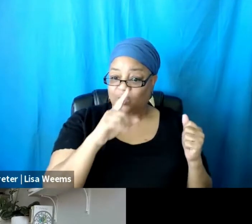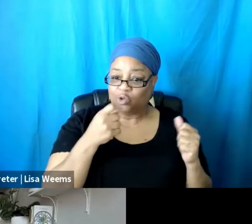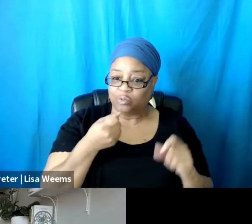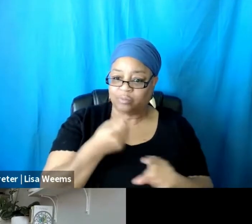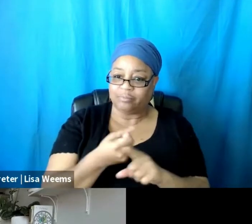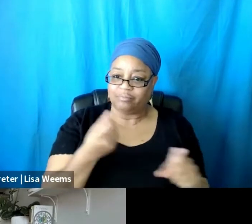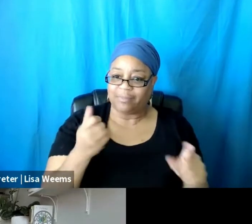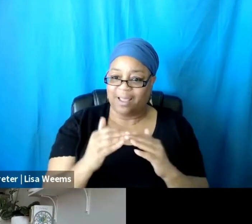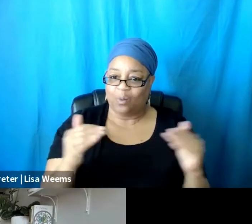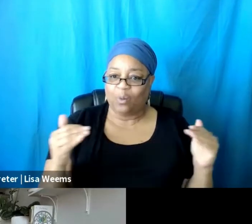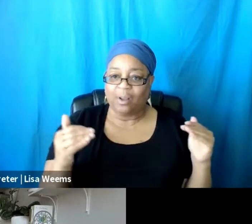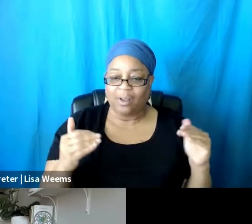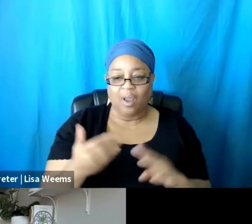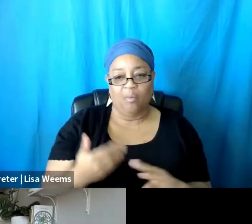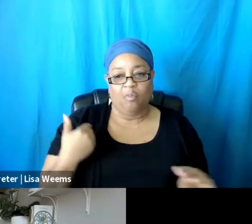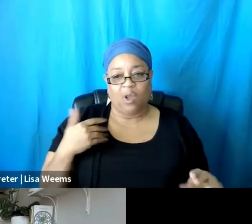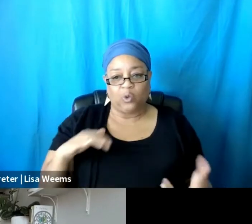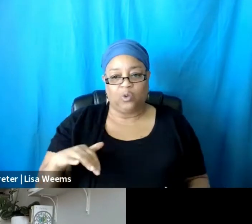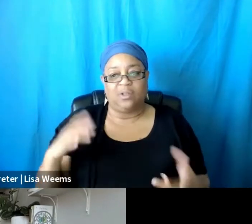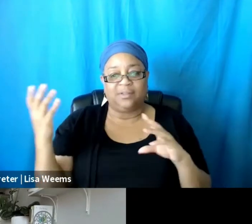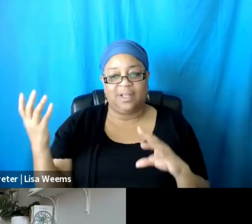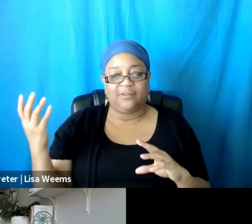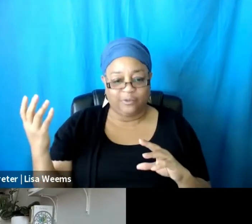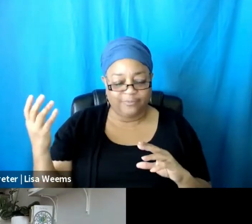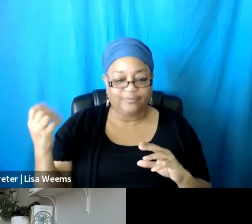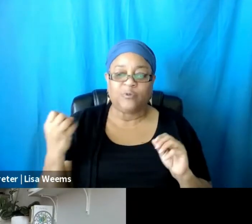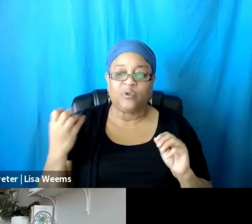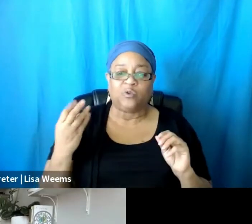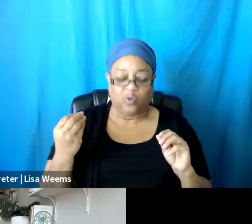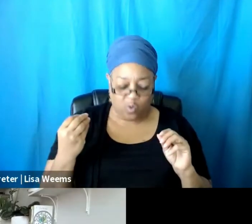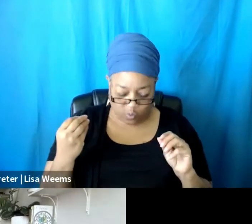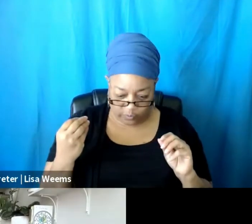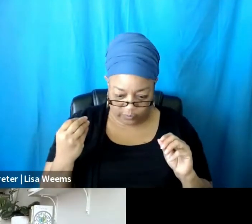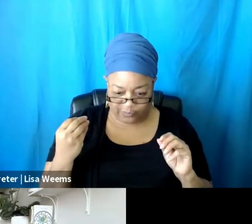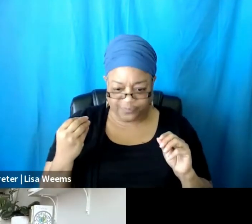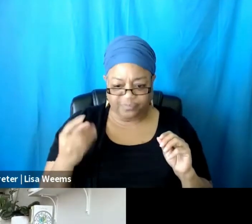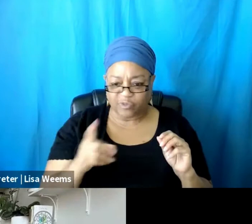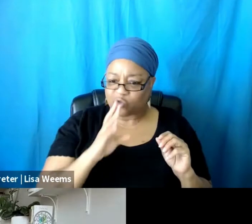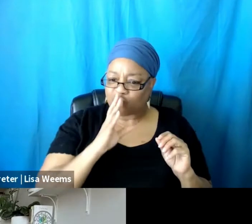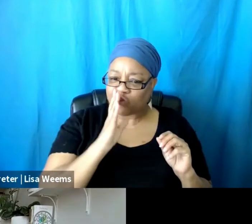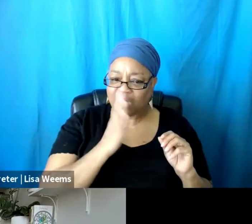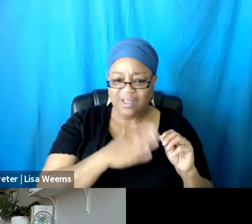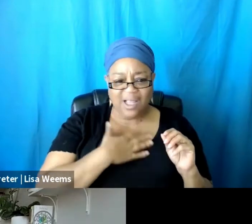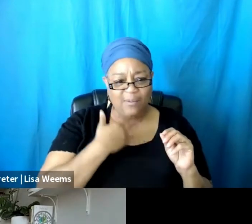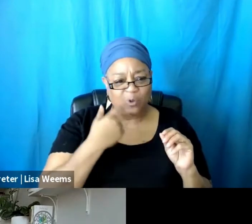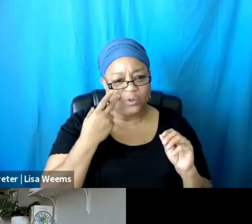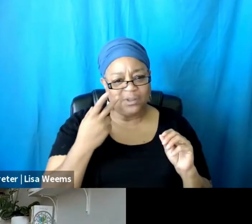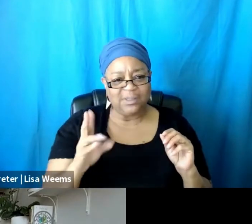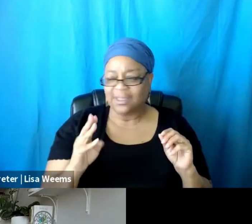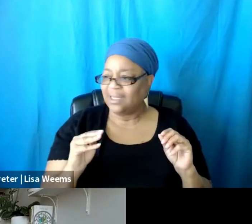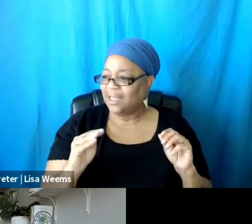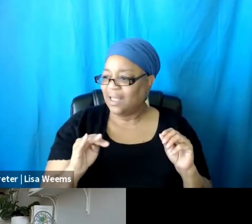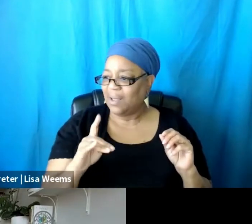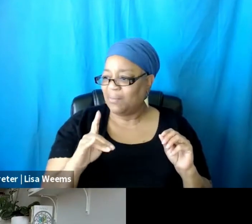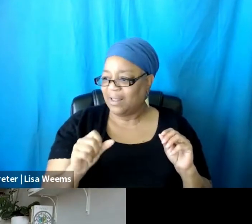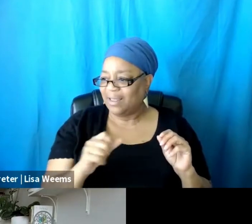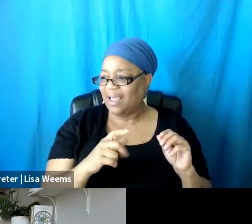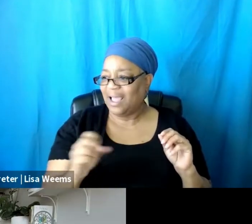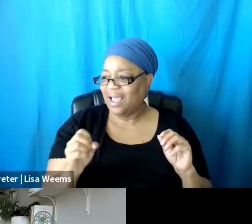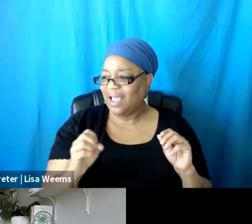equity prior to the disaster. And so when I'm really glad to see that Emily Fenestra will be talking